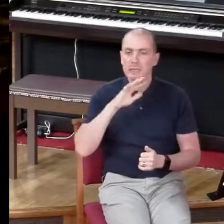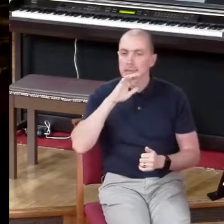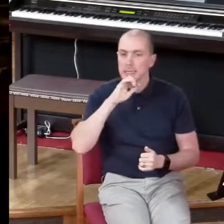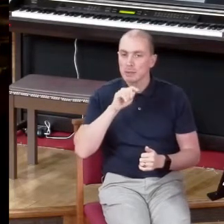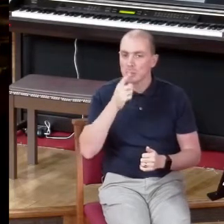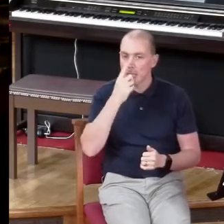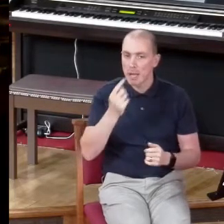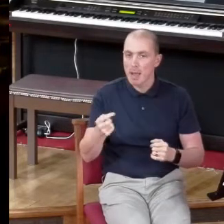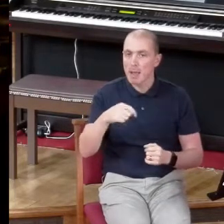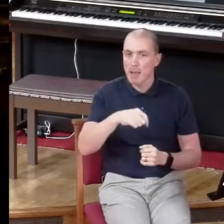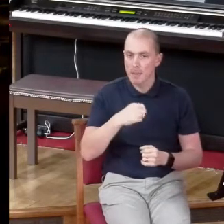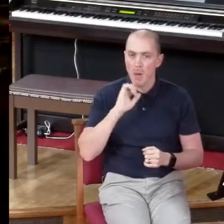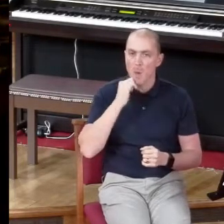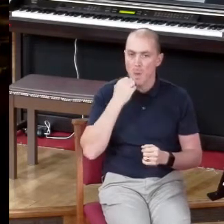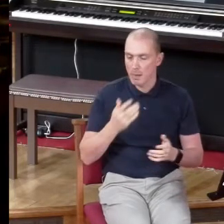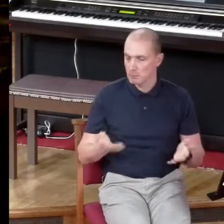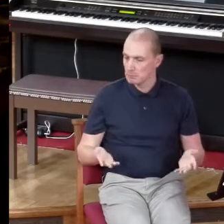that.